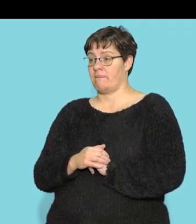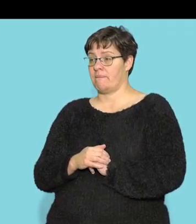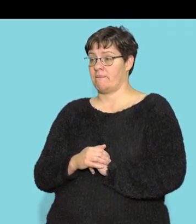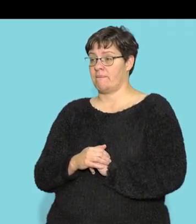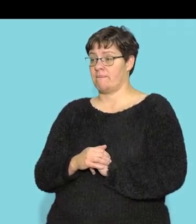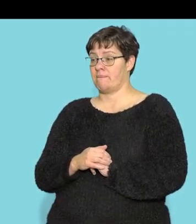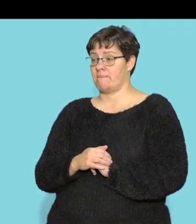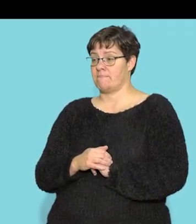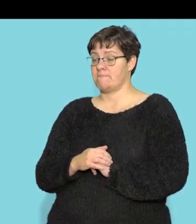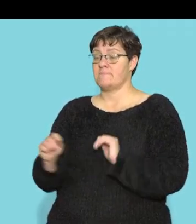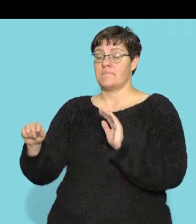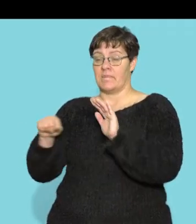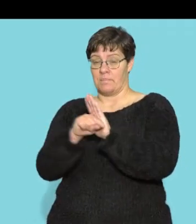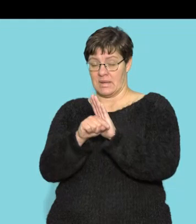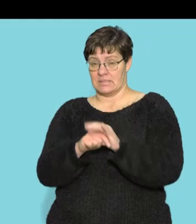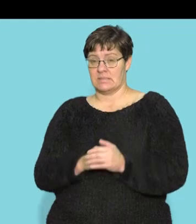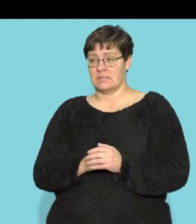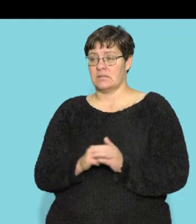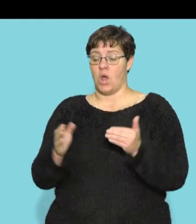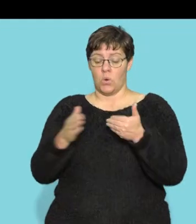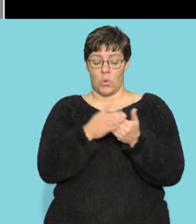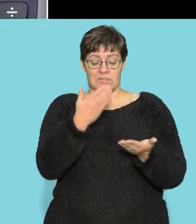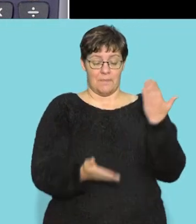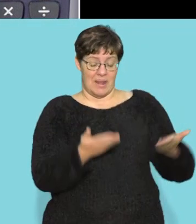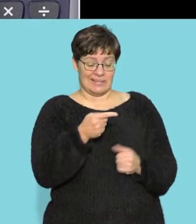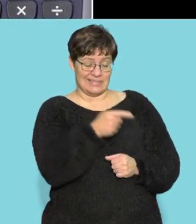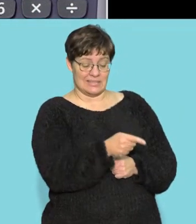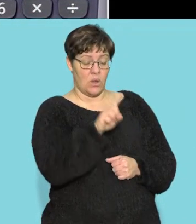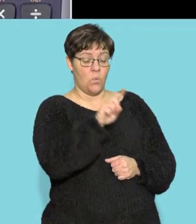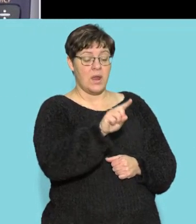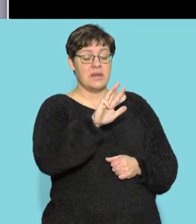300,000 minus my closing balance of